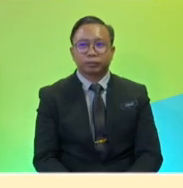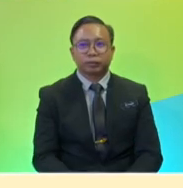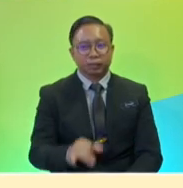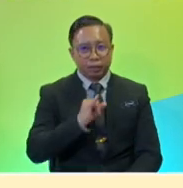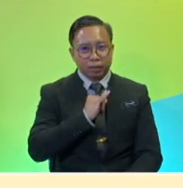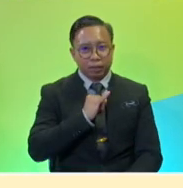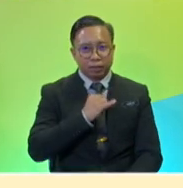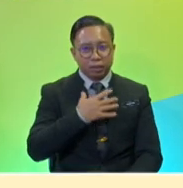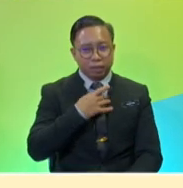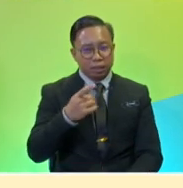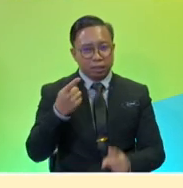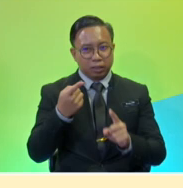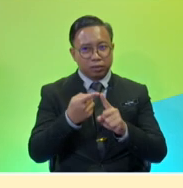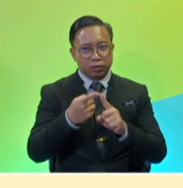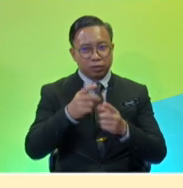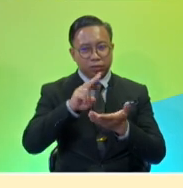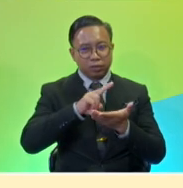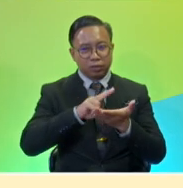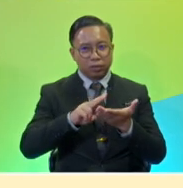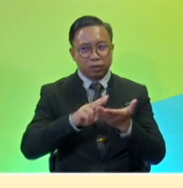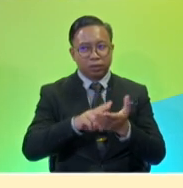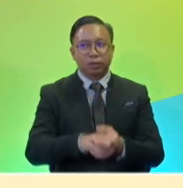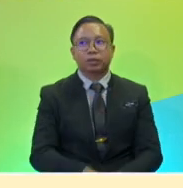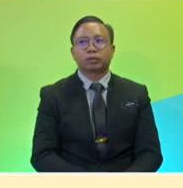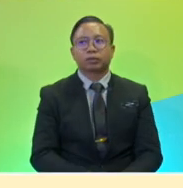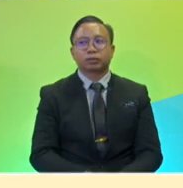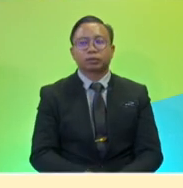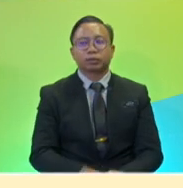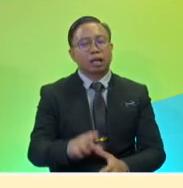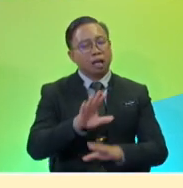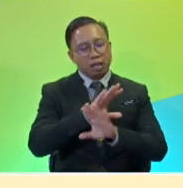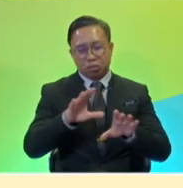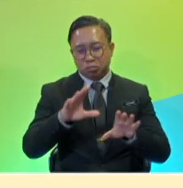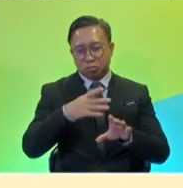I like to read things, but I